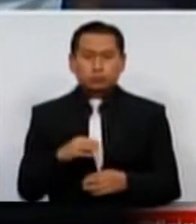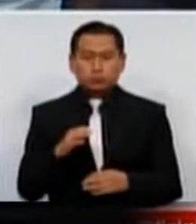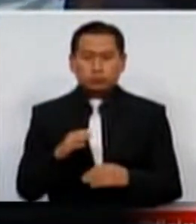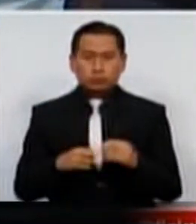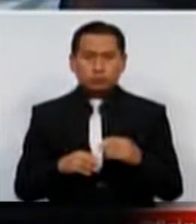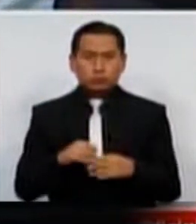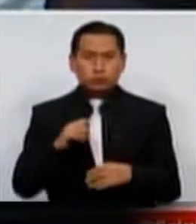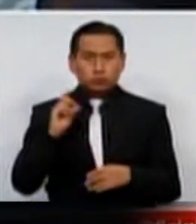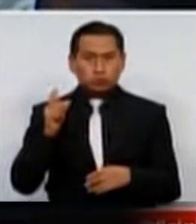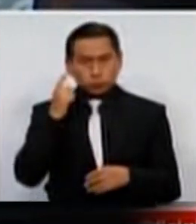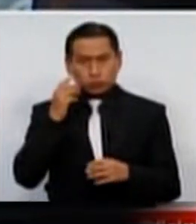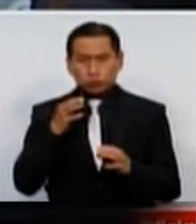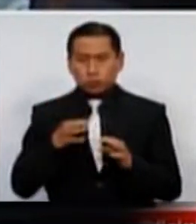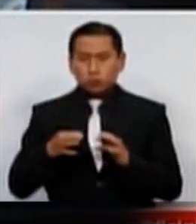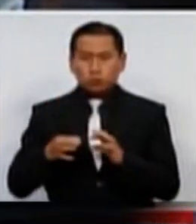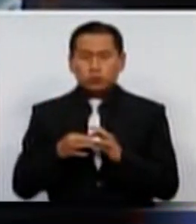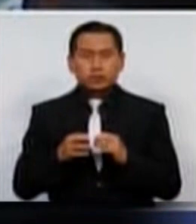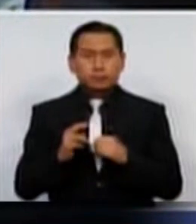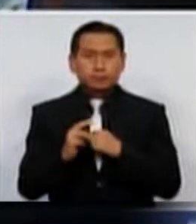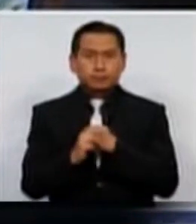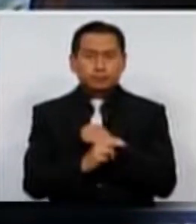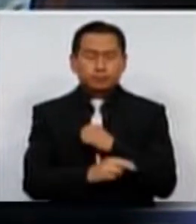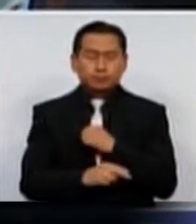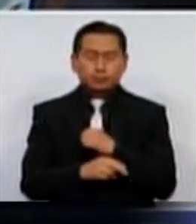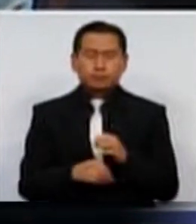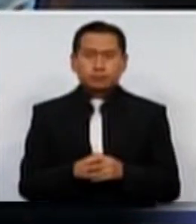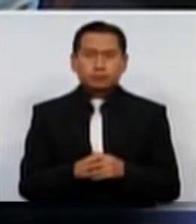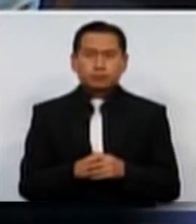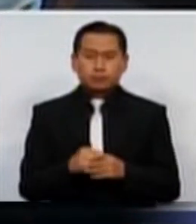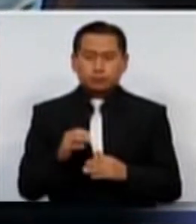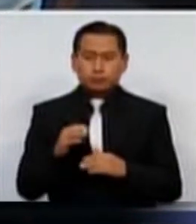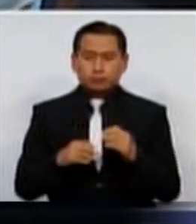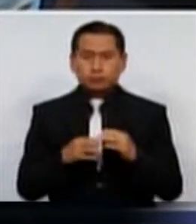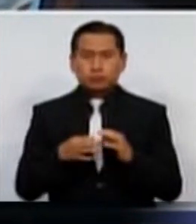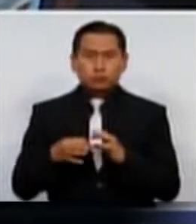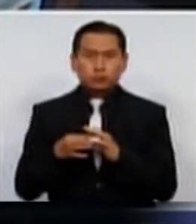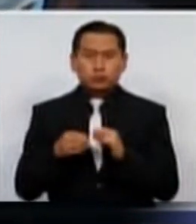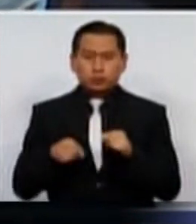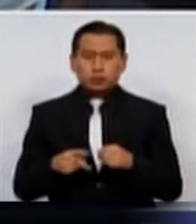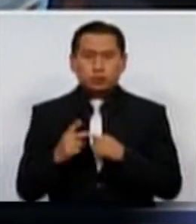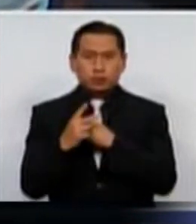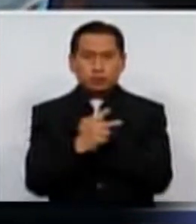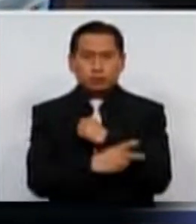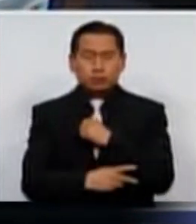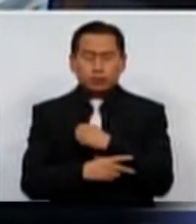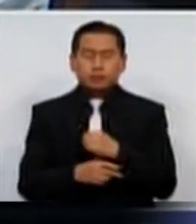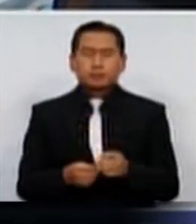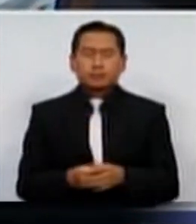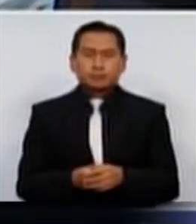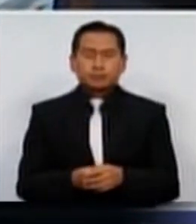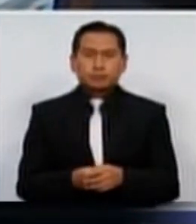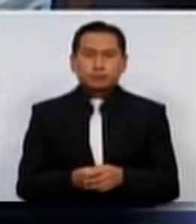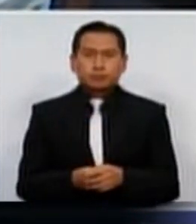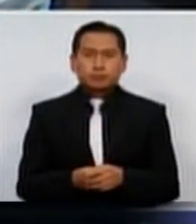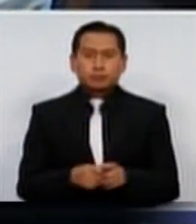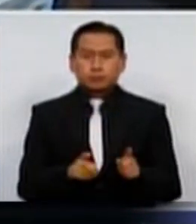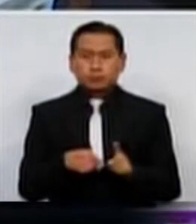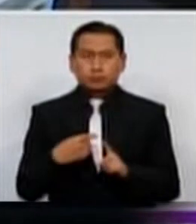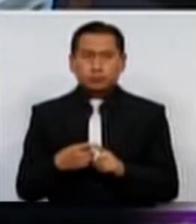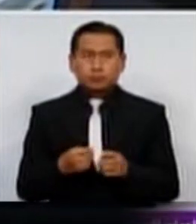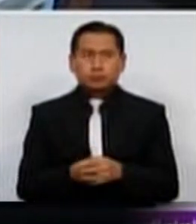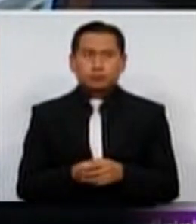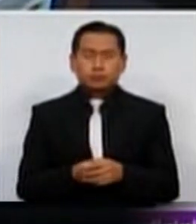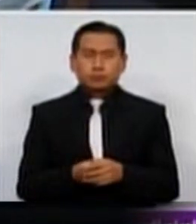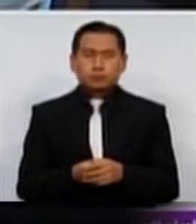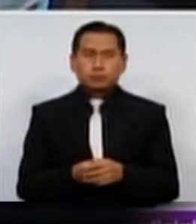We will build a government of national unity. We will build the unity of our country.